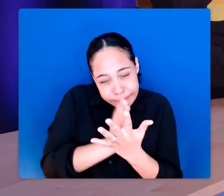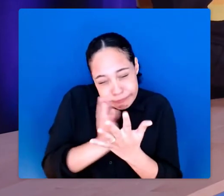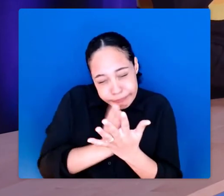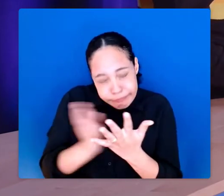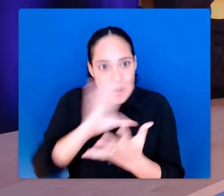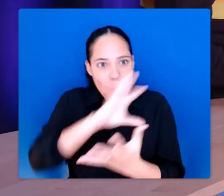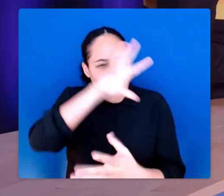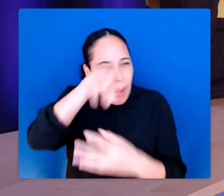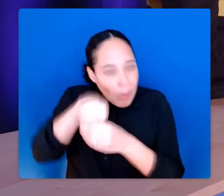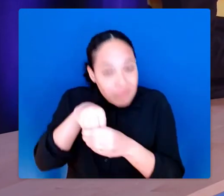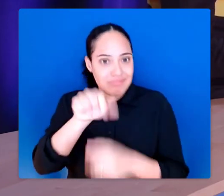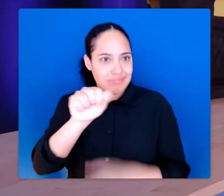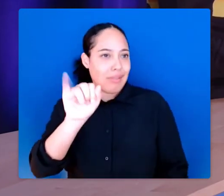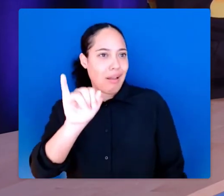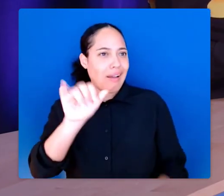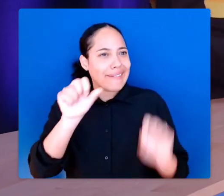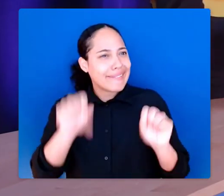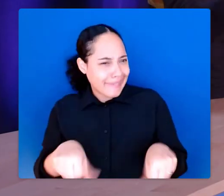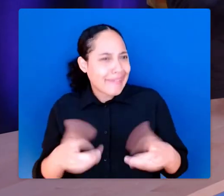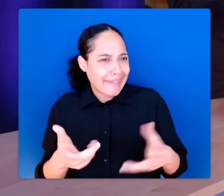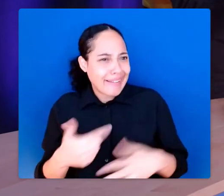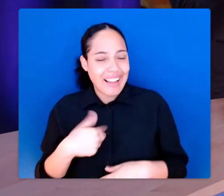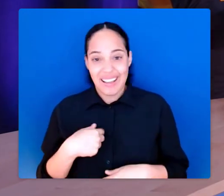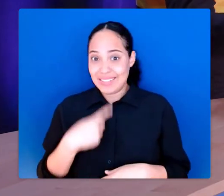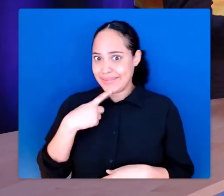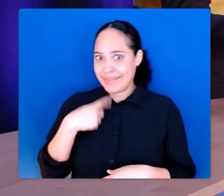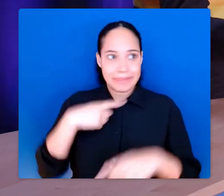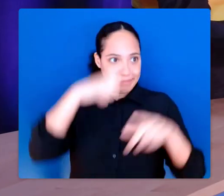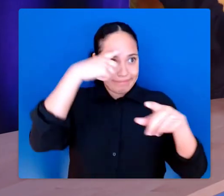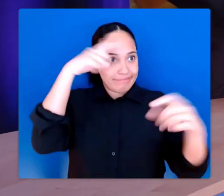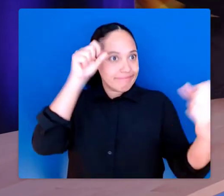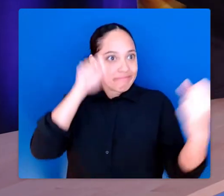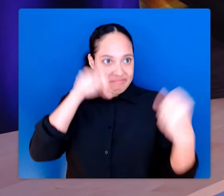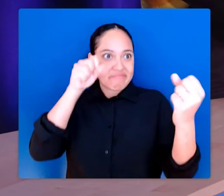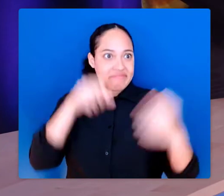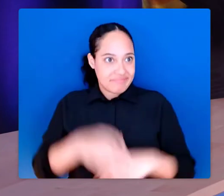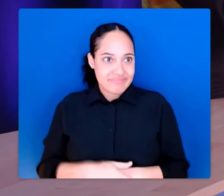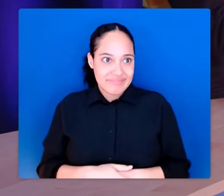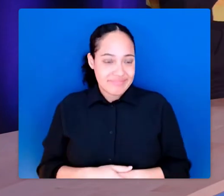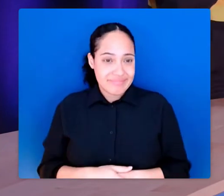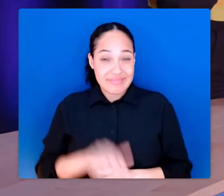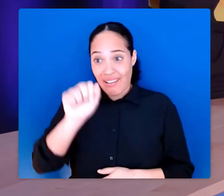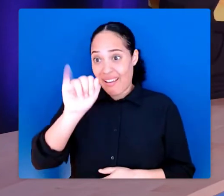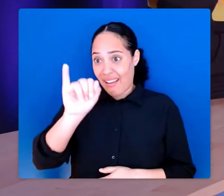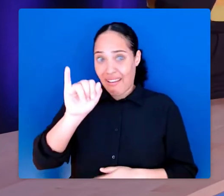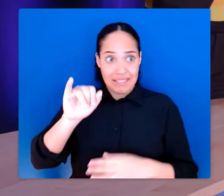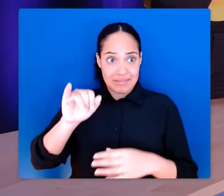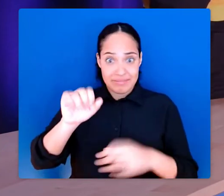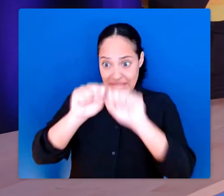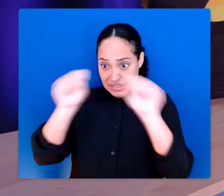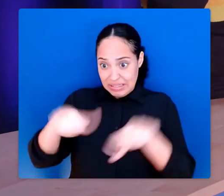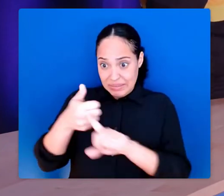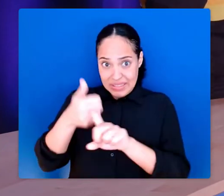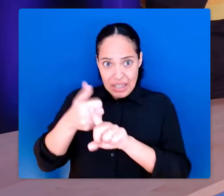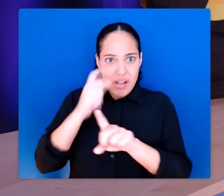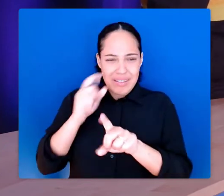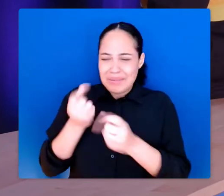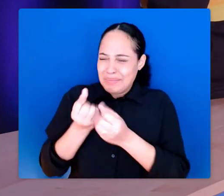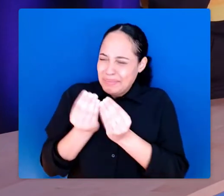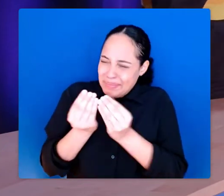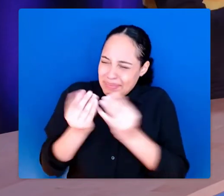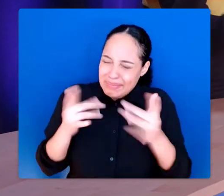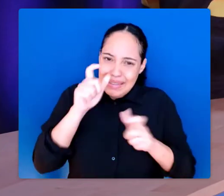deal implementation to probably people who are adept at programming or that kind of a skill set, right? If you